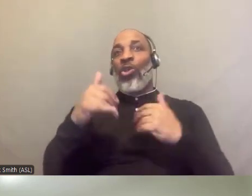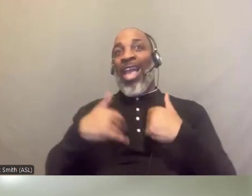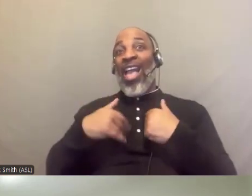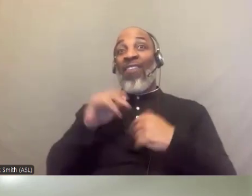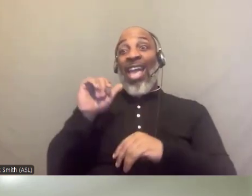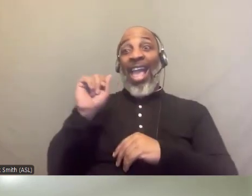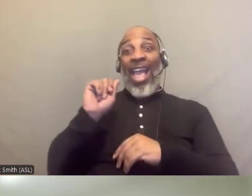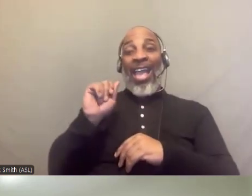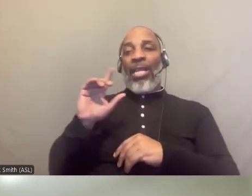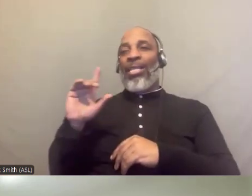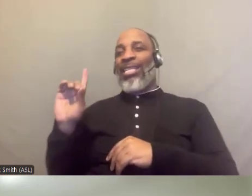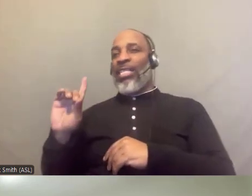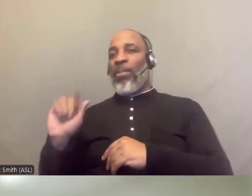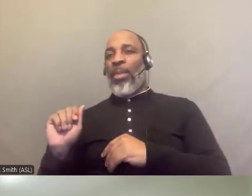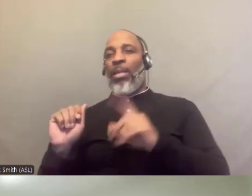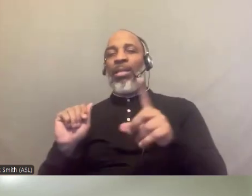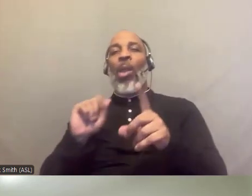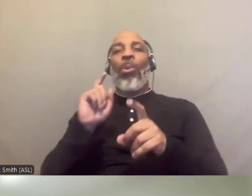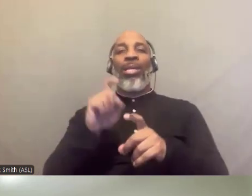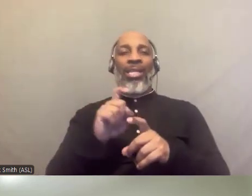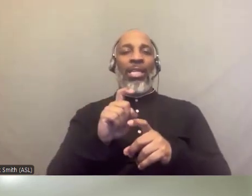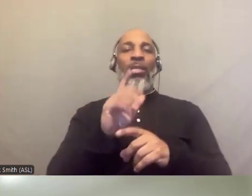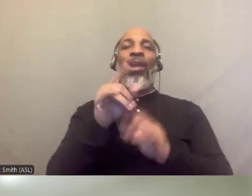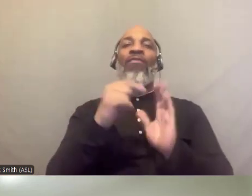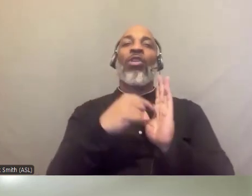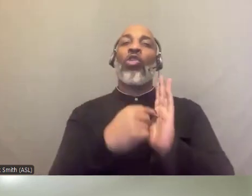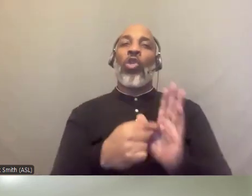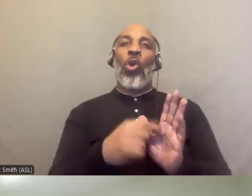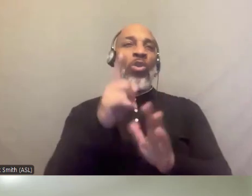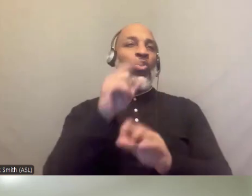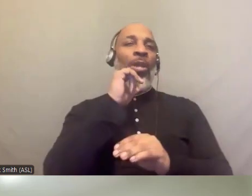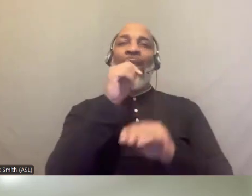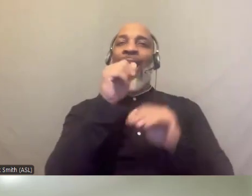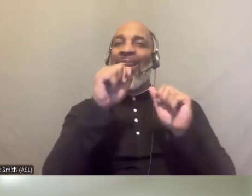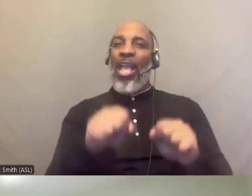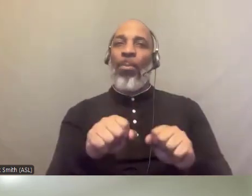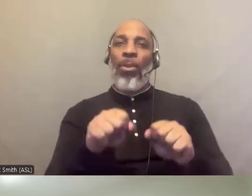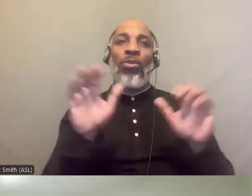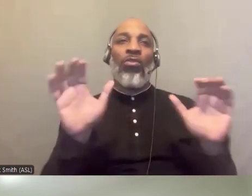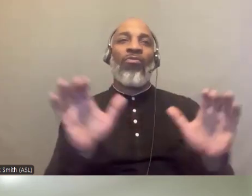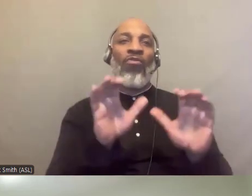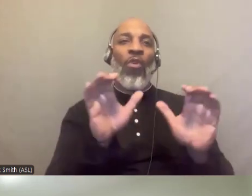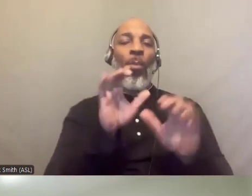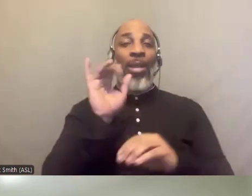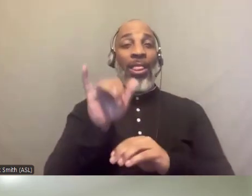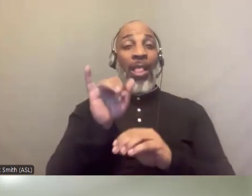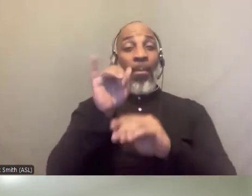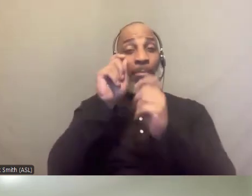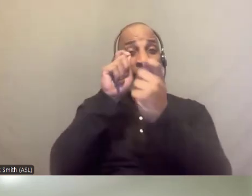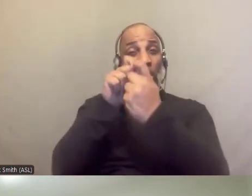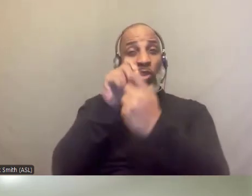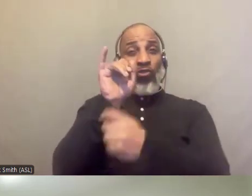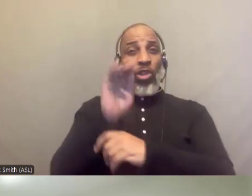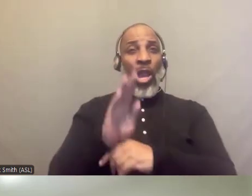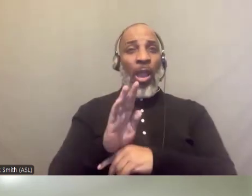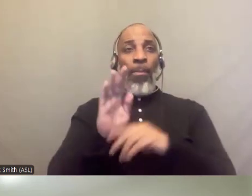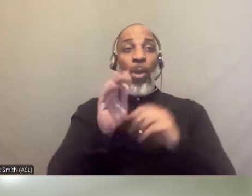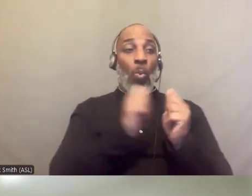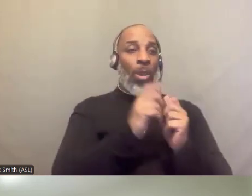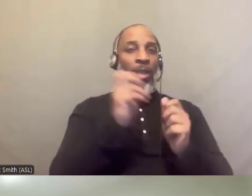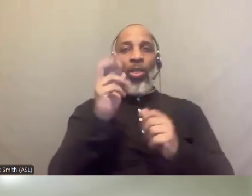disability. The medical exam would really have to show that you were unable to perform the job with or